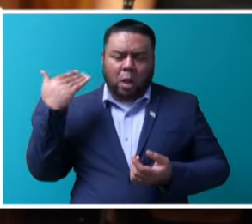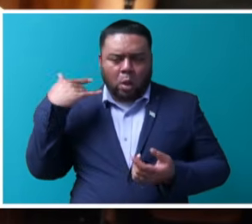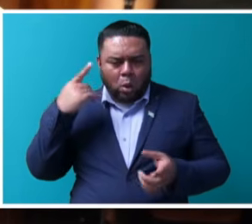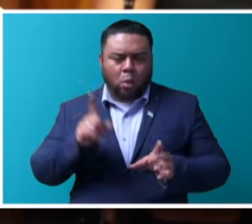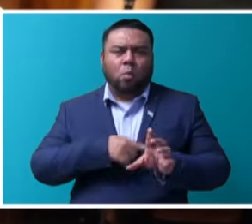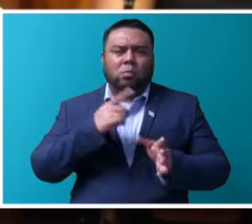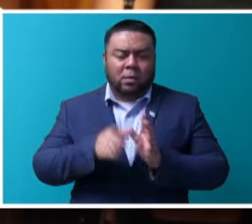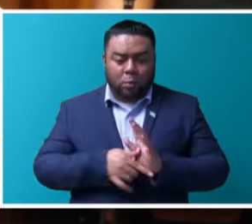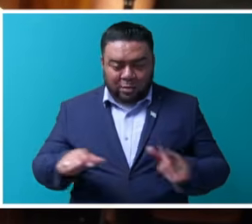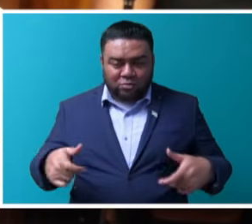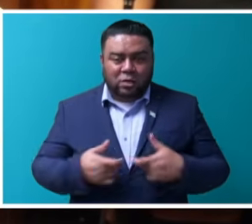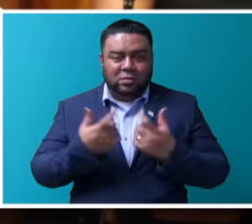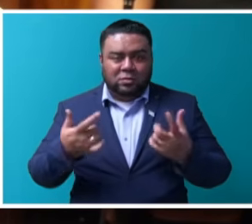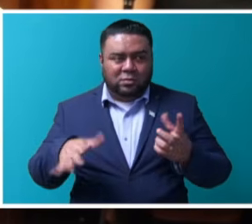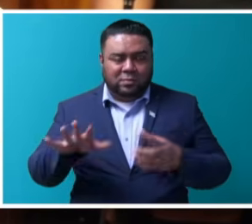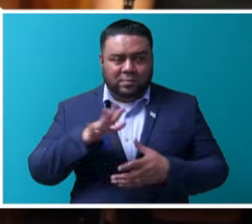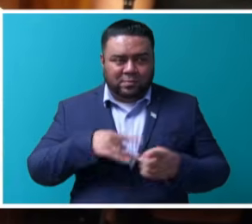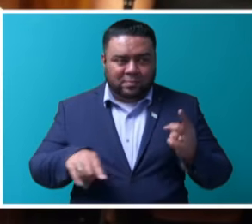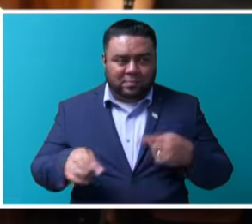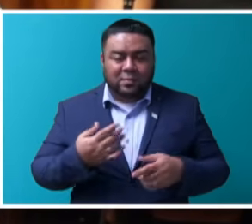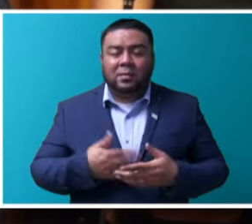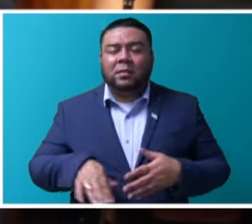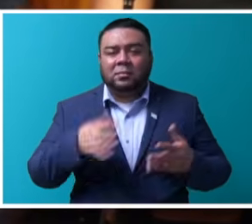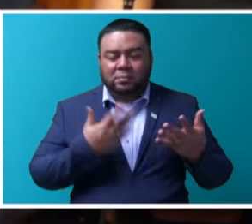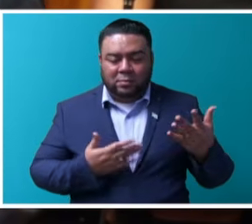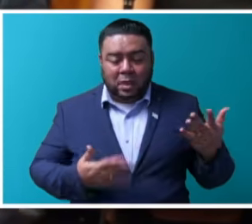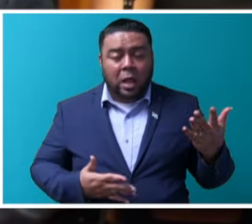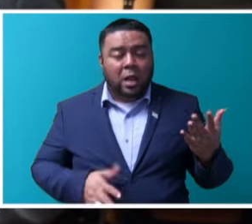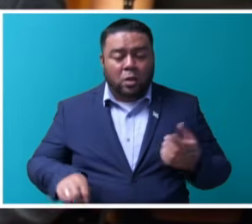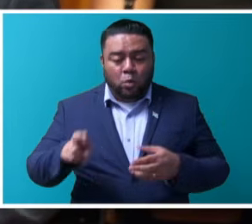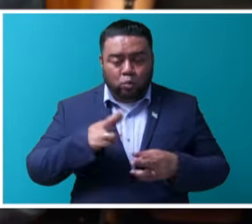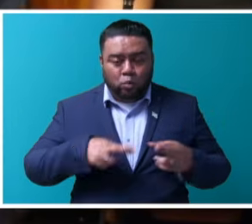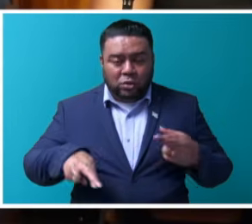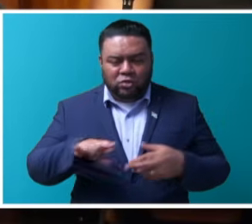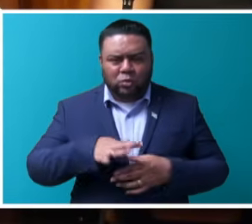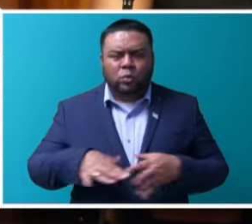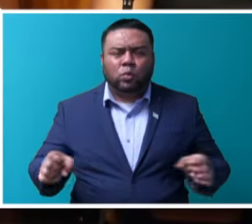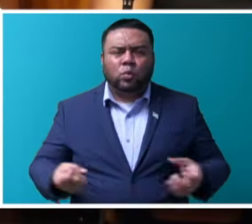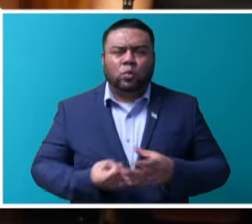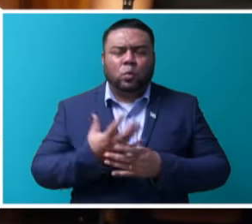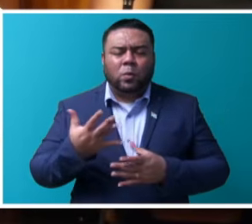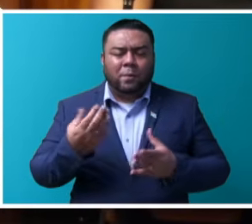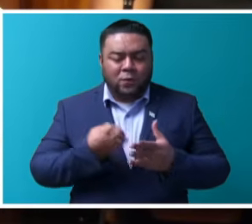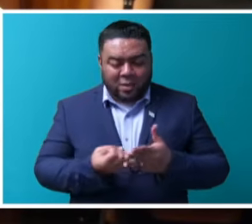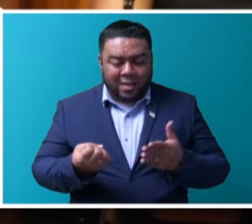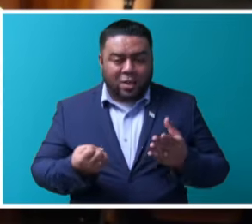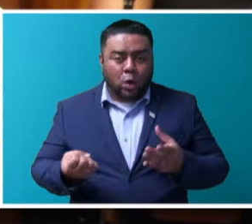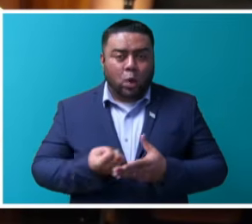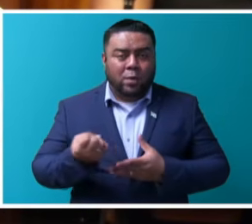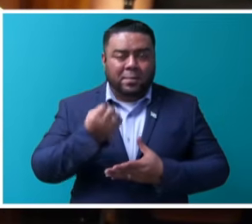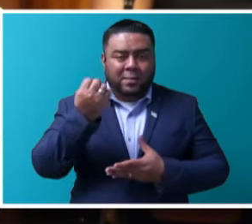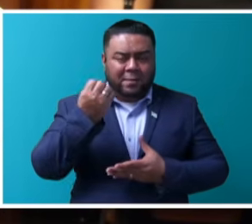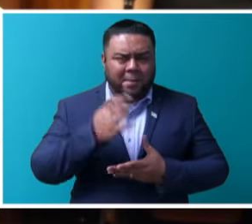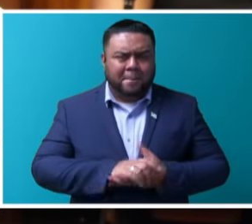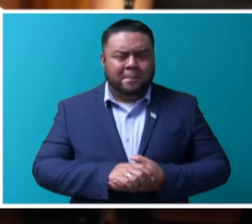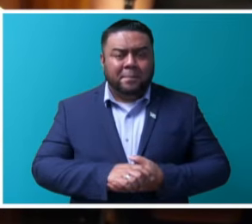are also challenged by geopolitical contestation that is playing out in the region with growing consequences for our economies.